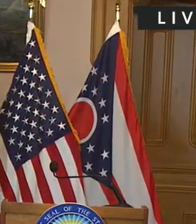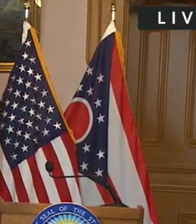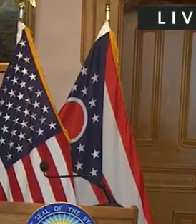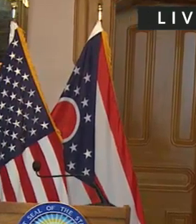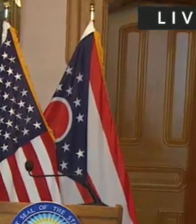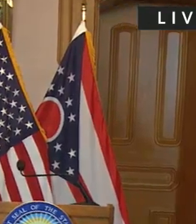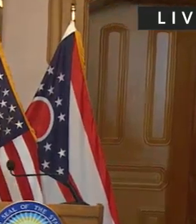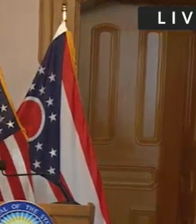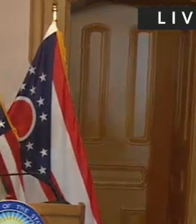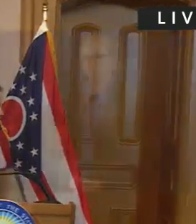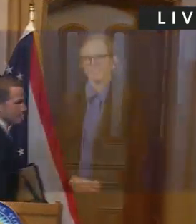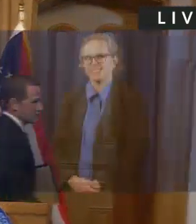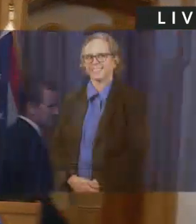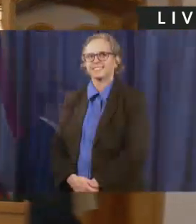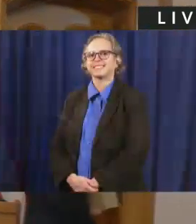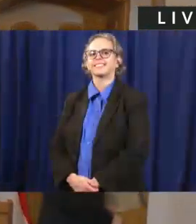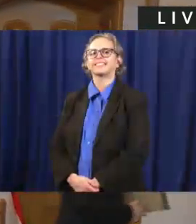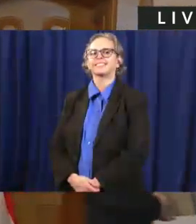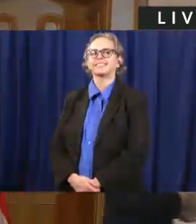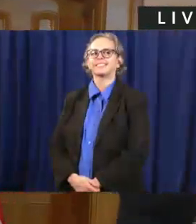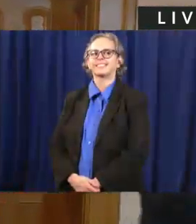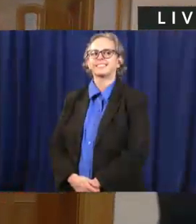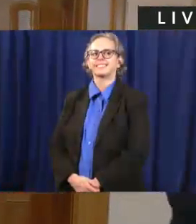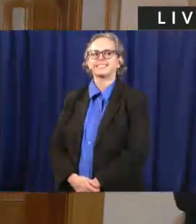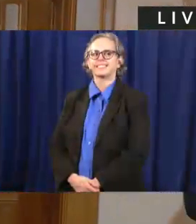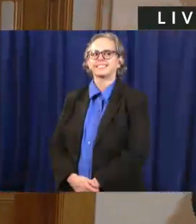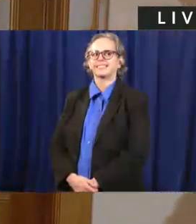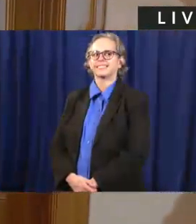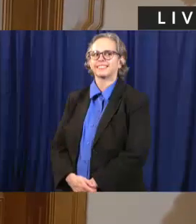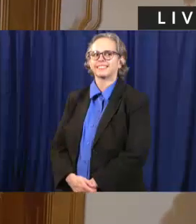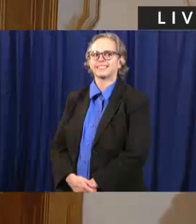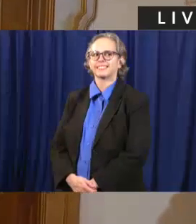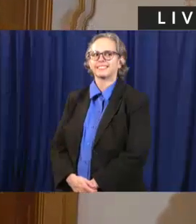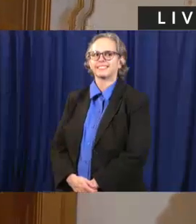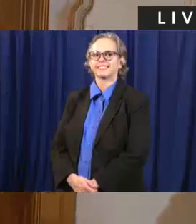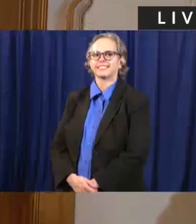system. Let's go right now to Lieutenant Governor John.